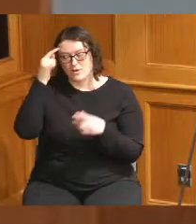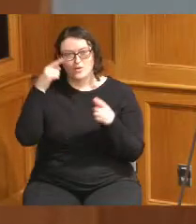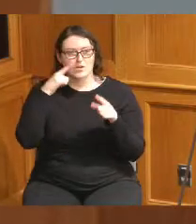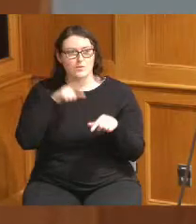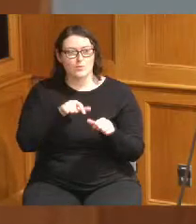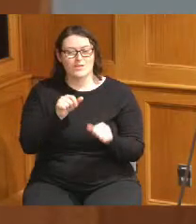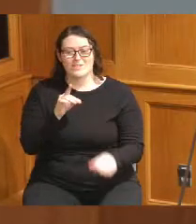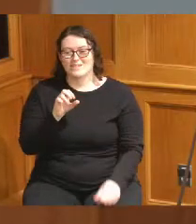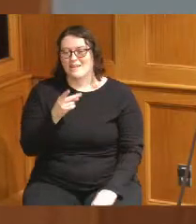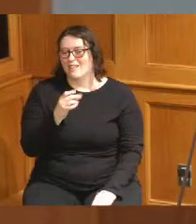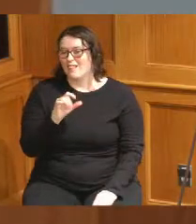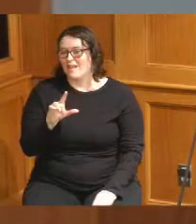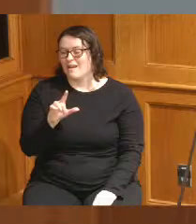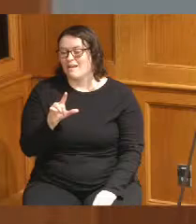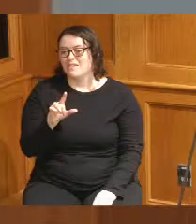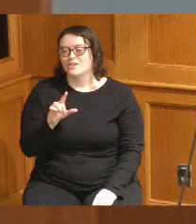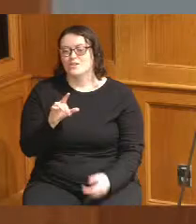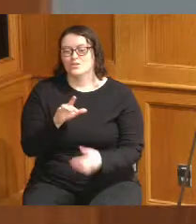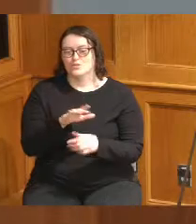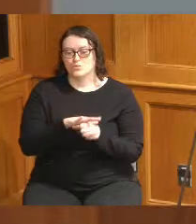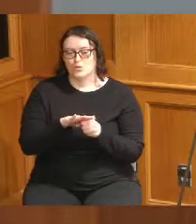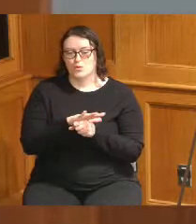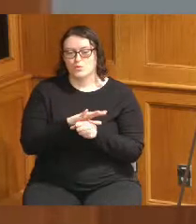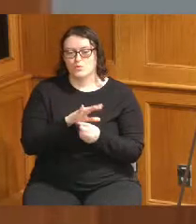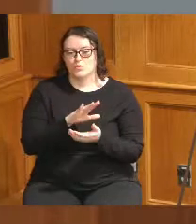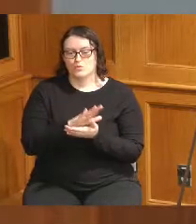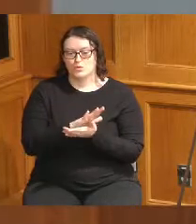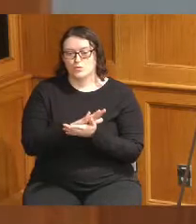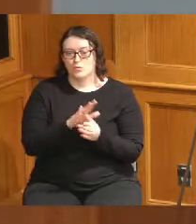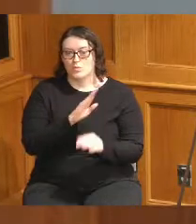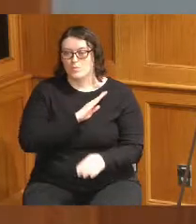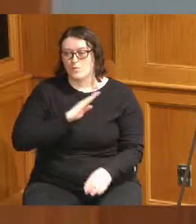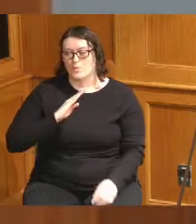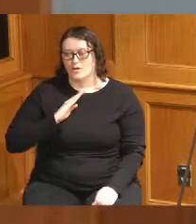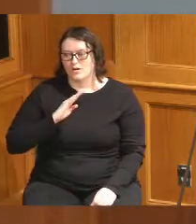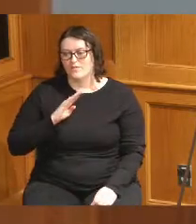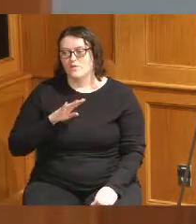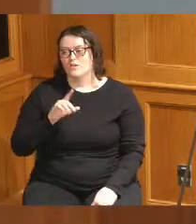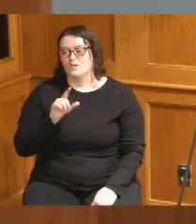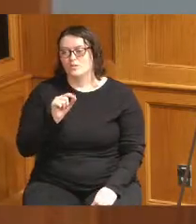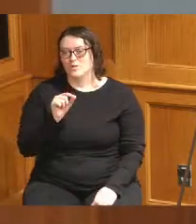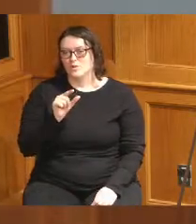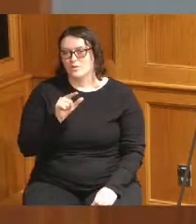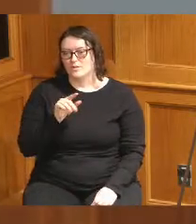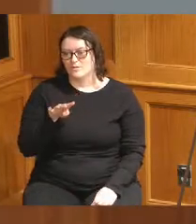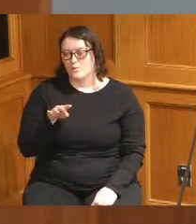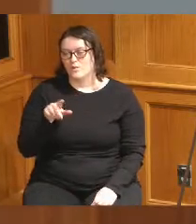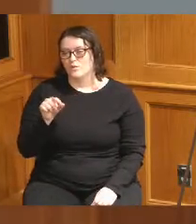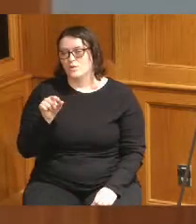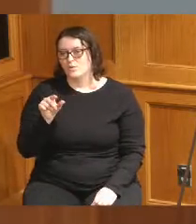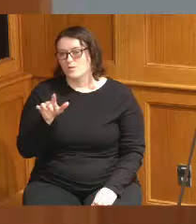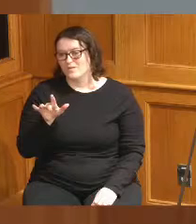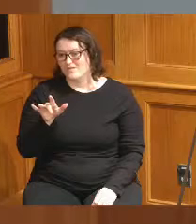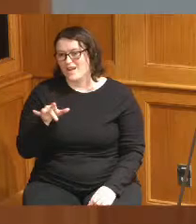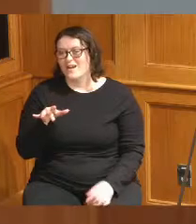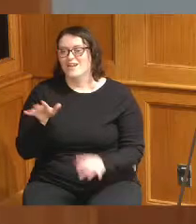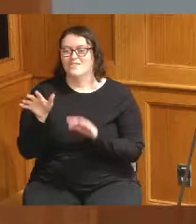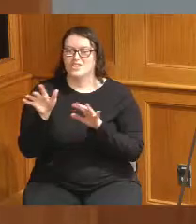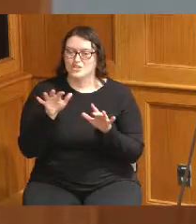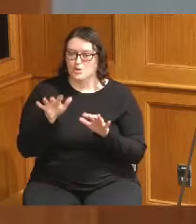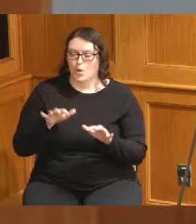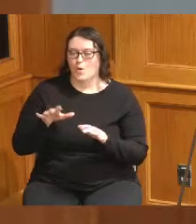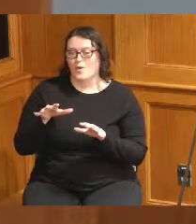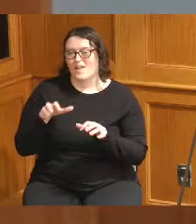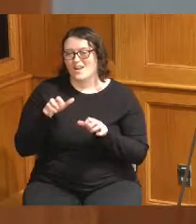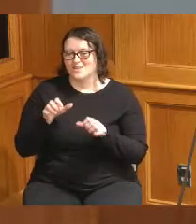Oak Hill School Board for the rental of a rubber-tired loader for the 2024-25 snow and ice season. We